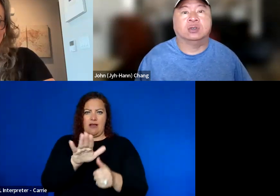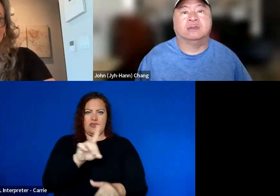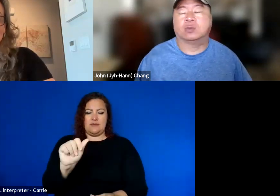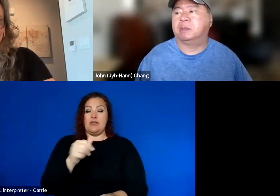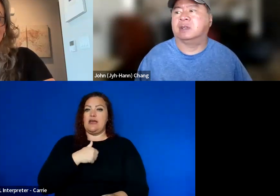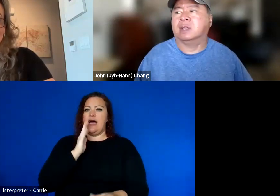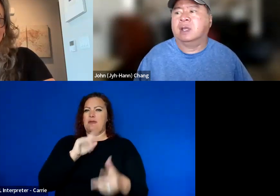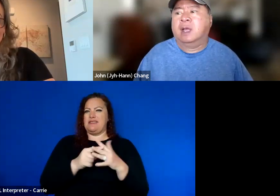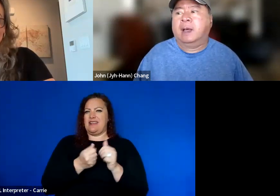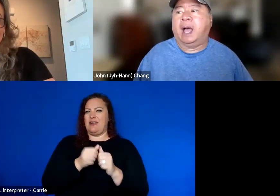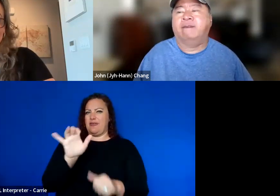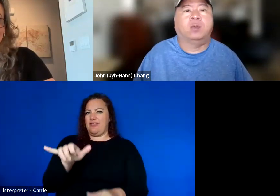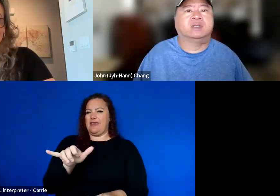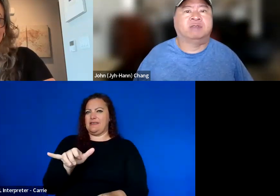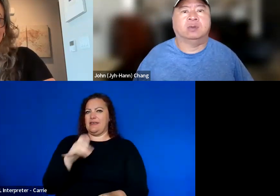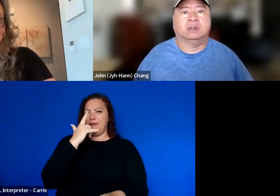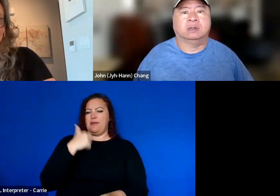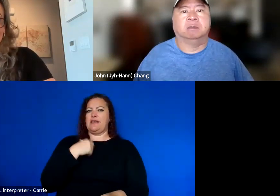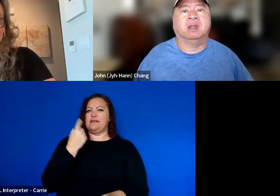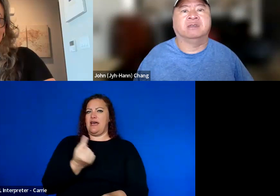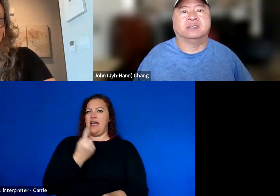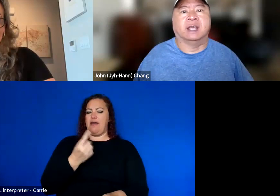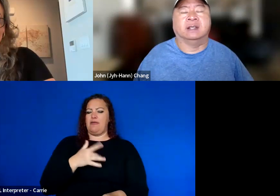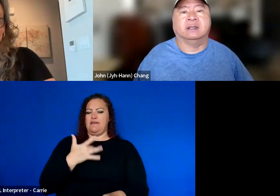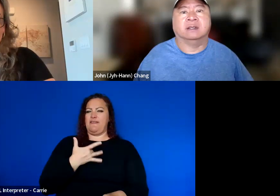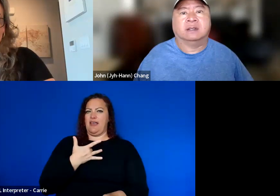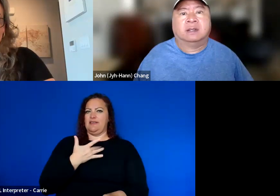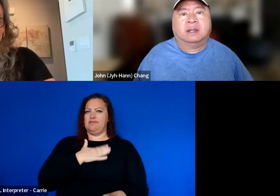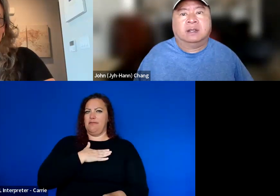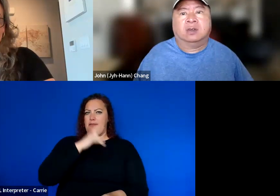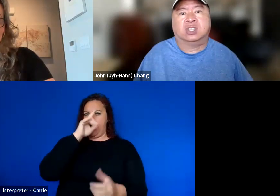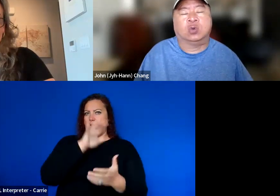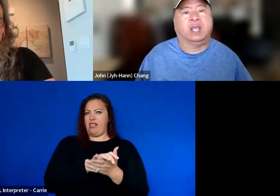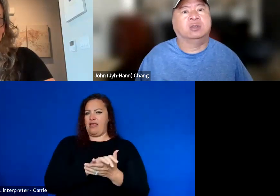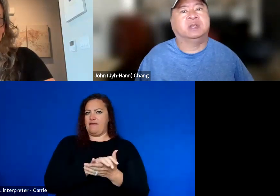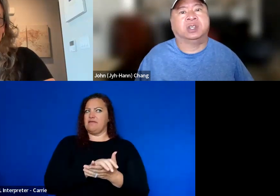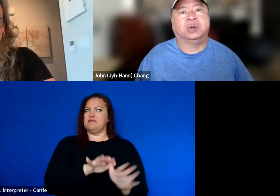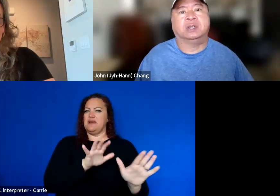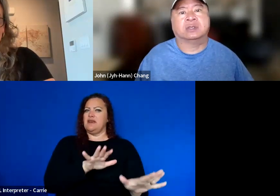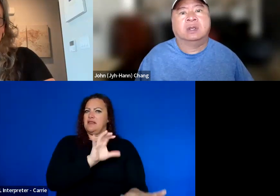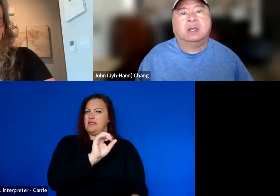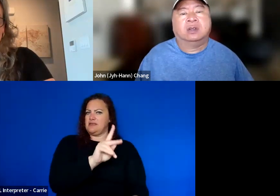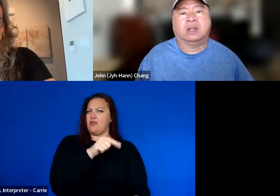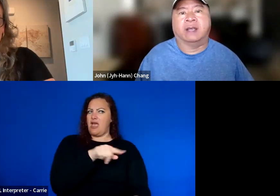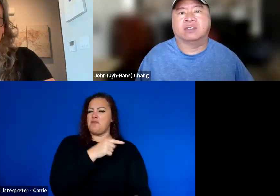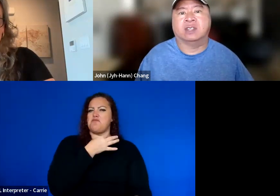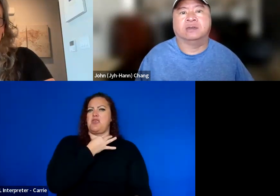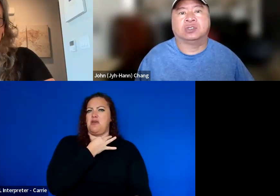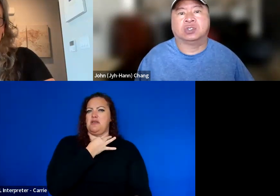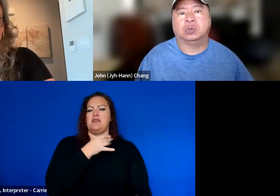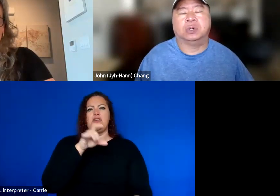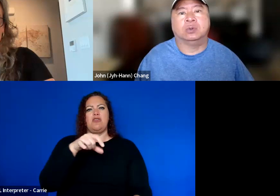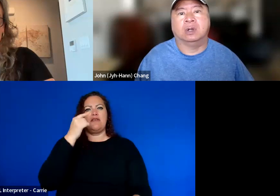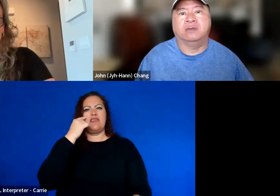I ask you this one, because I've always felt the belief is that, it's okay to be curious. You have to think